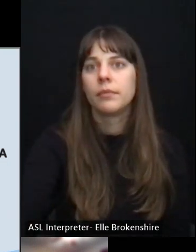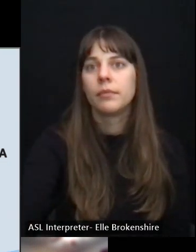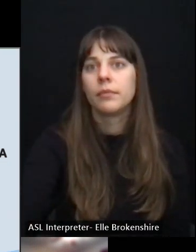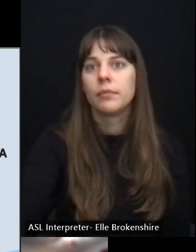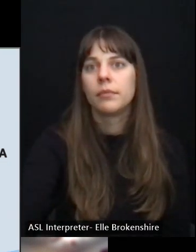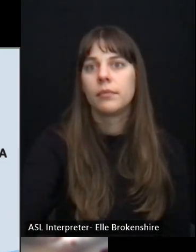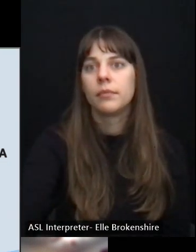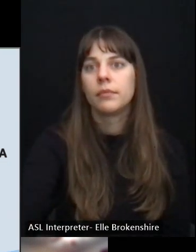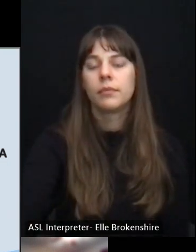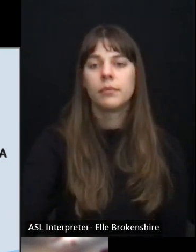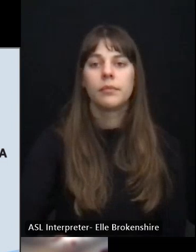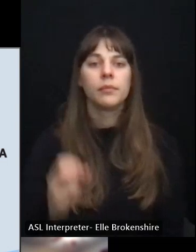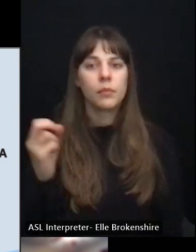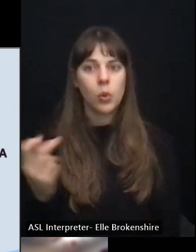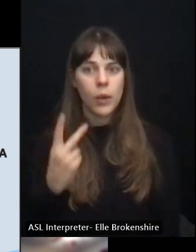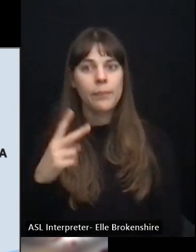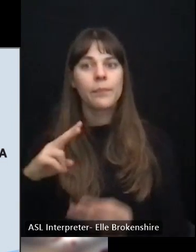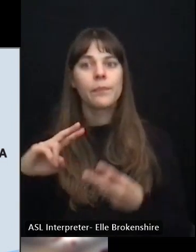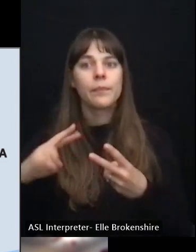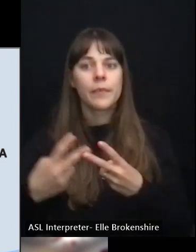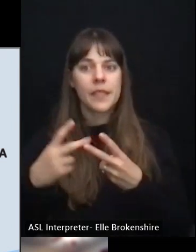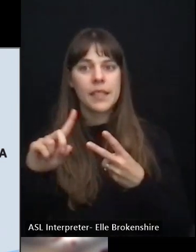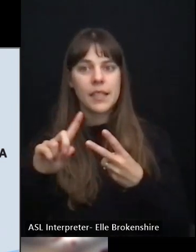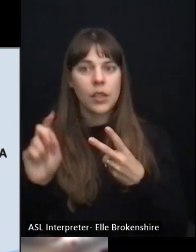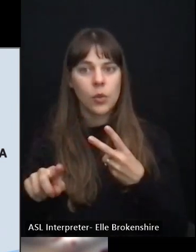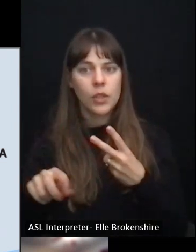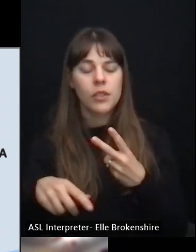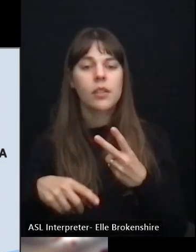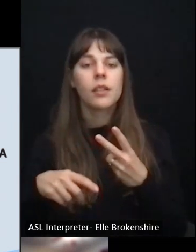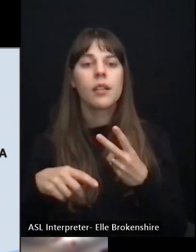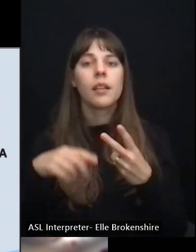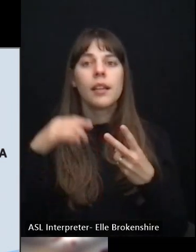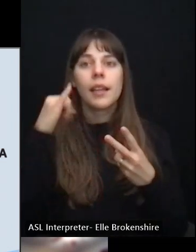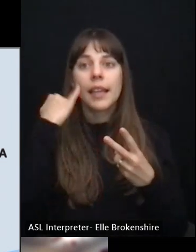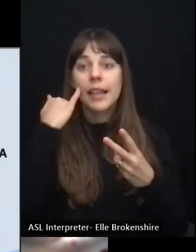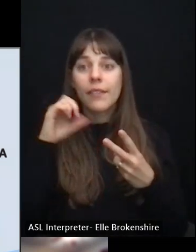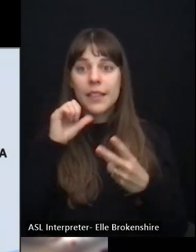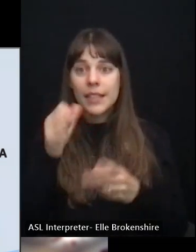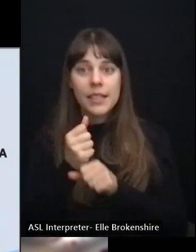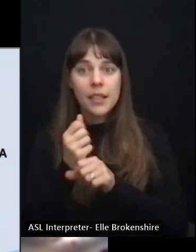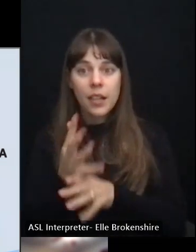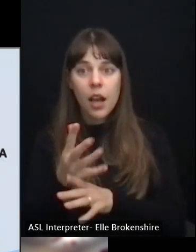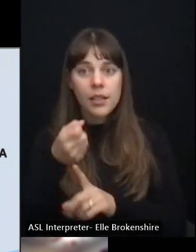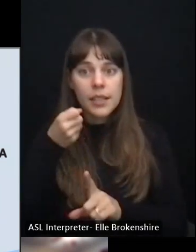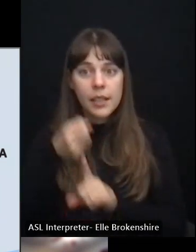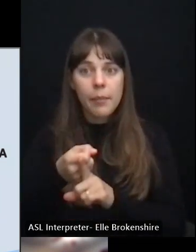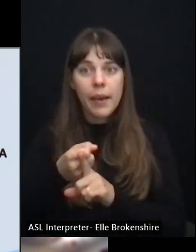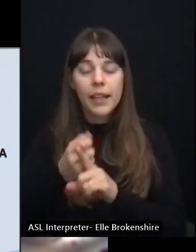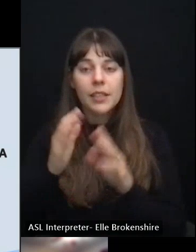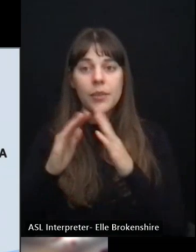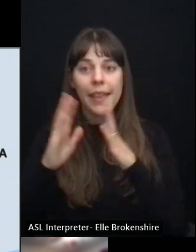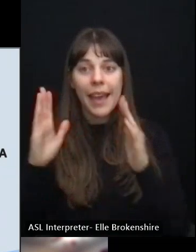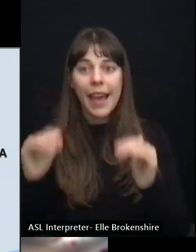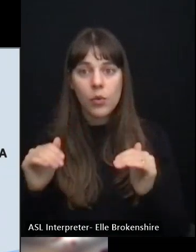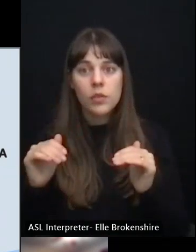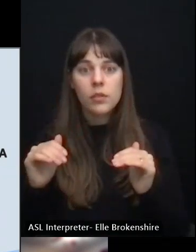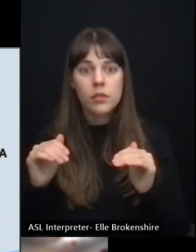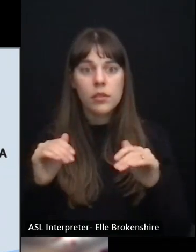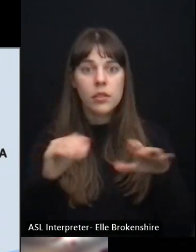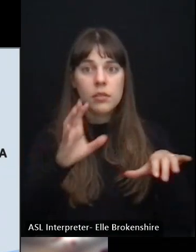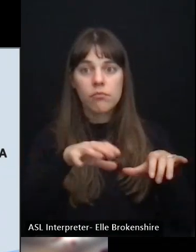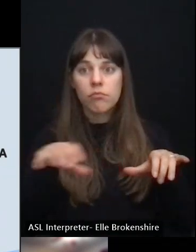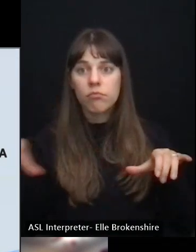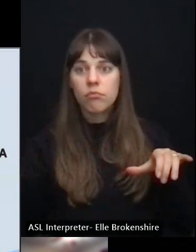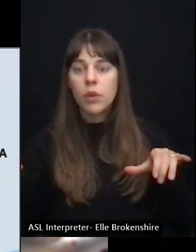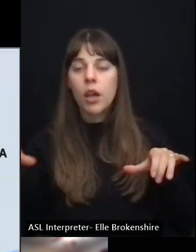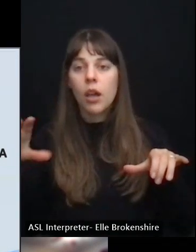All right, well, and my second question was, if it's not causing any impact to the houses along Arlington Avenue,